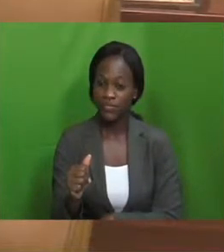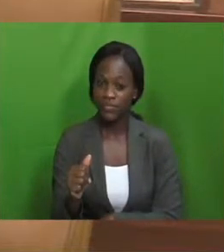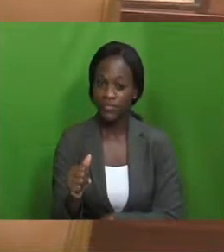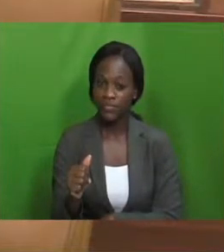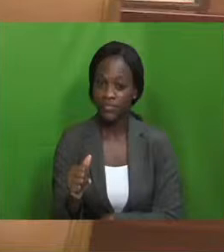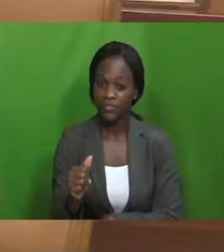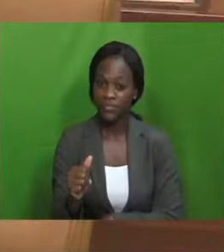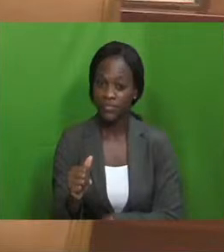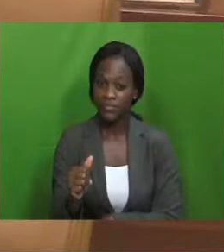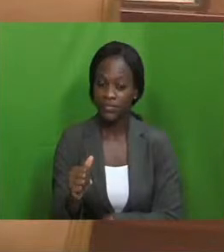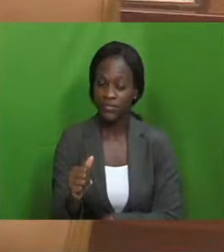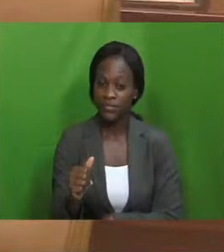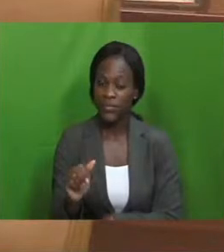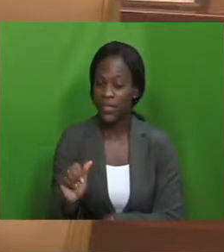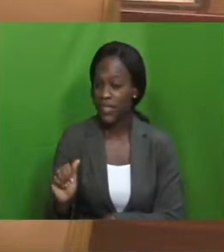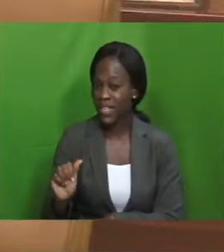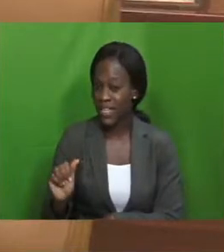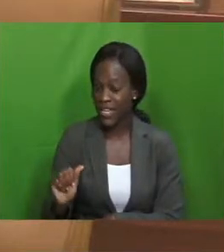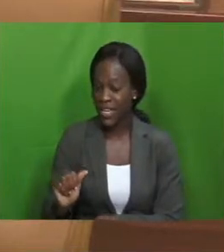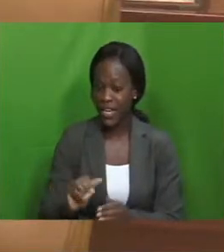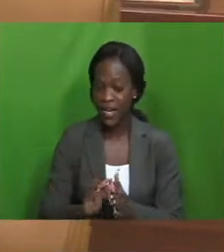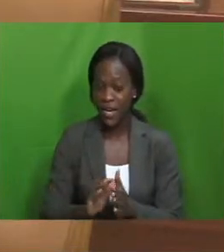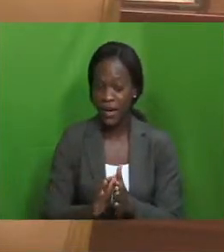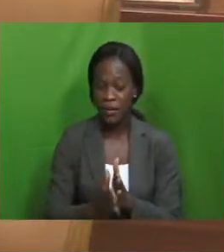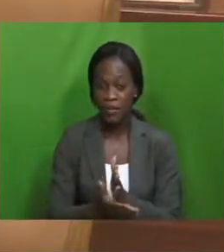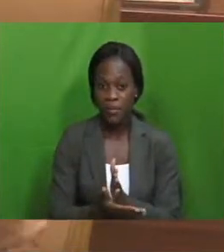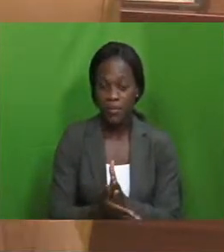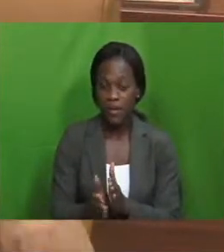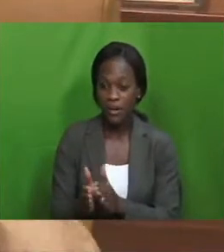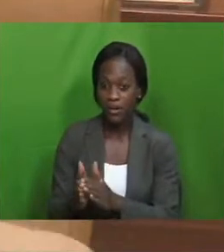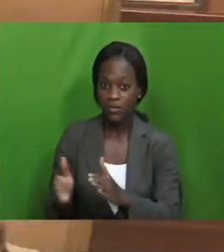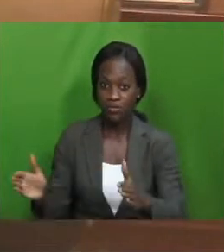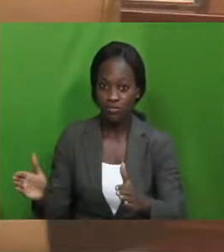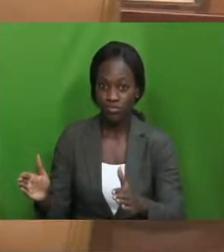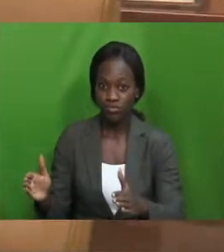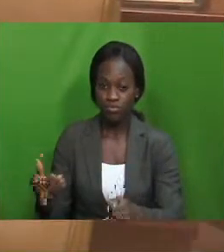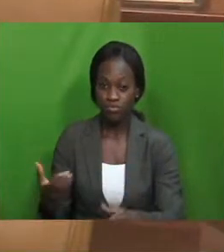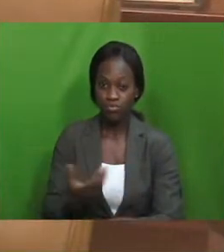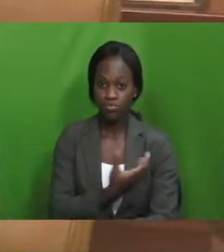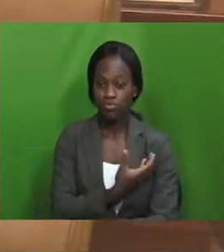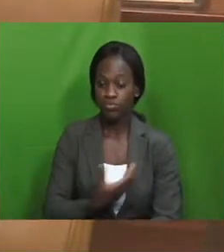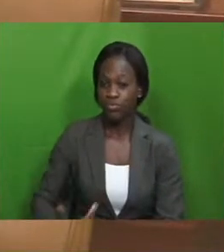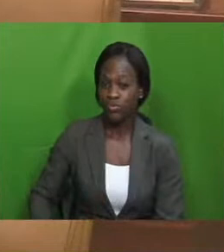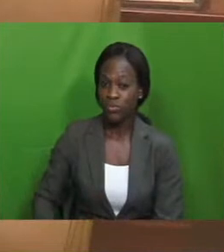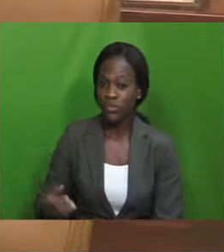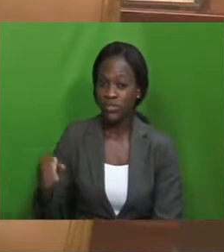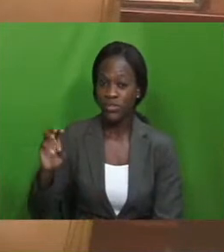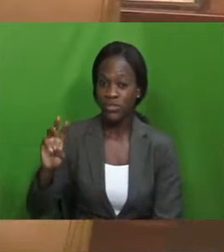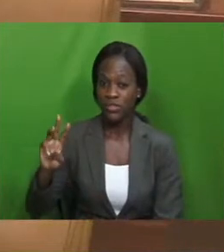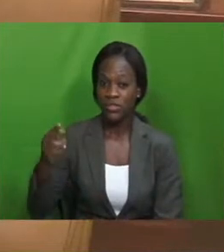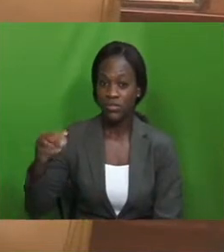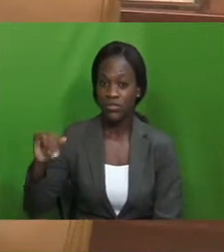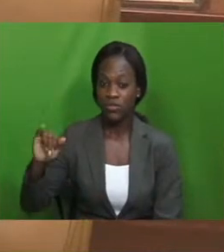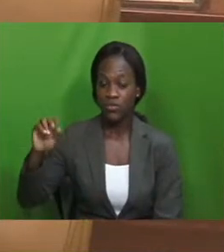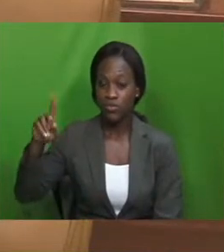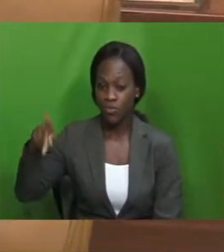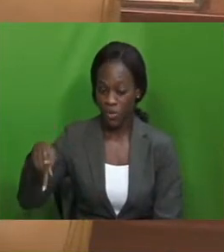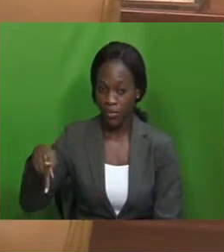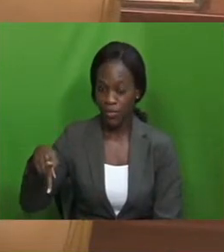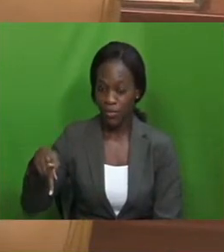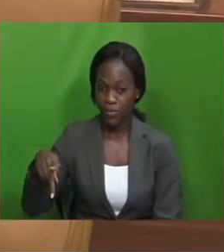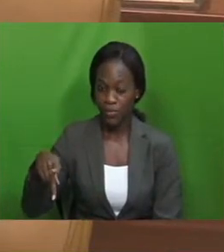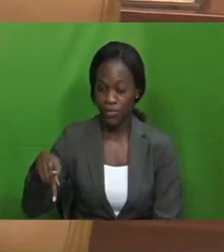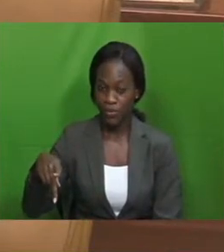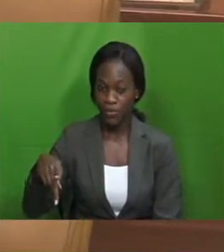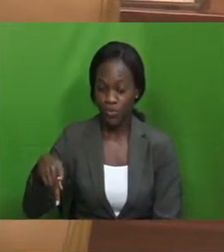By the Honorable Majority Chief Whip, Mr. Frank Anodampre, of behalf of